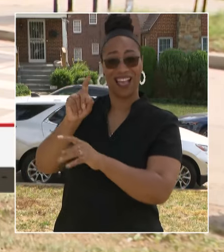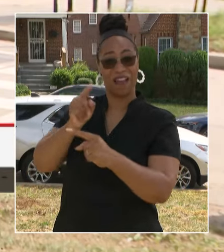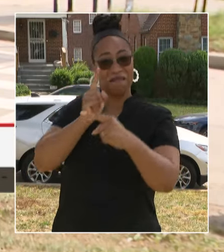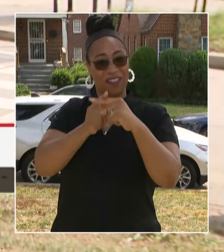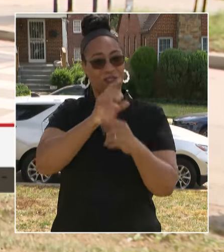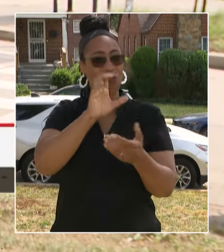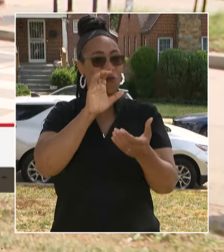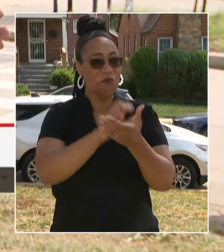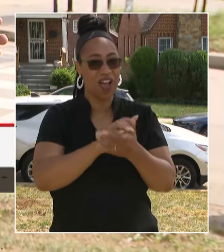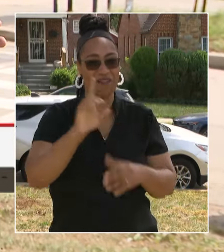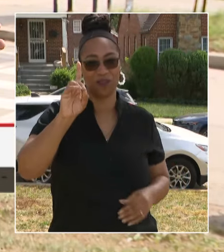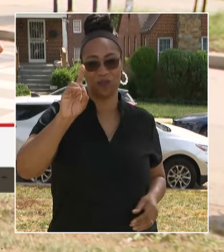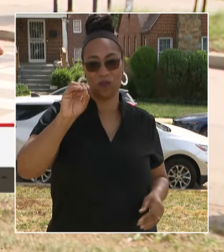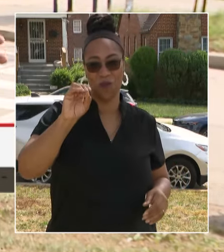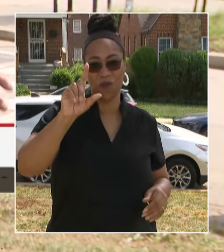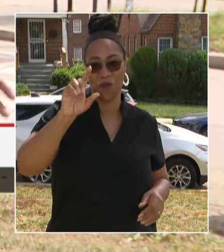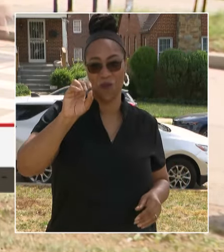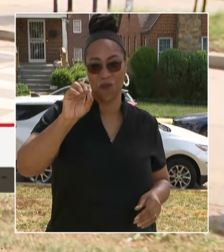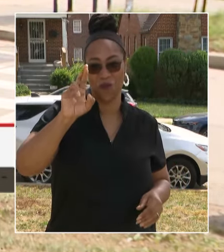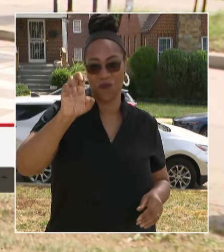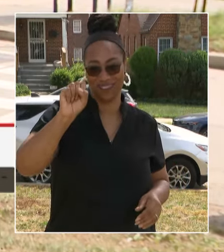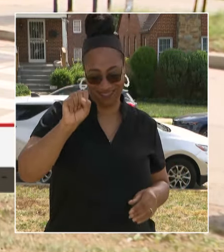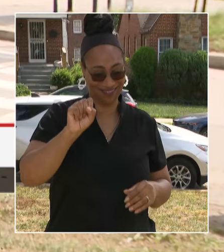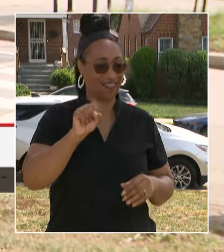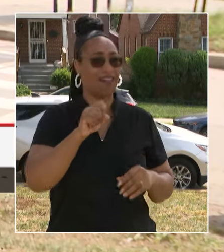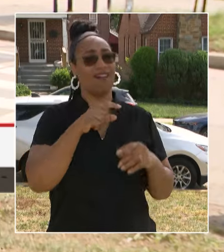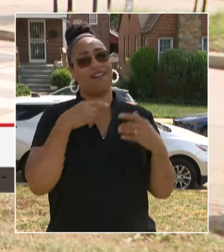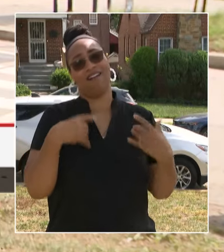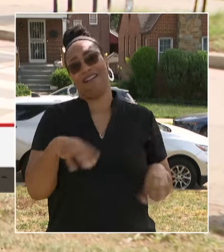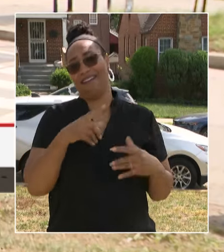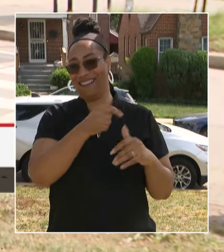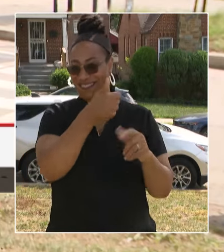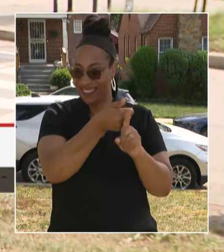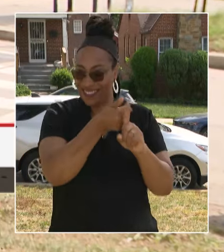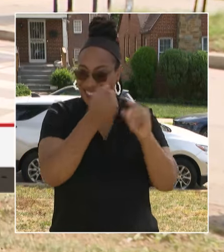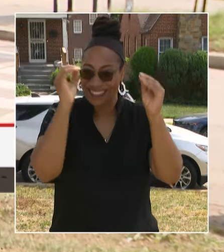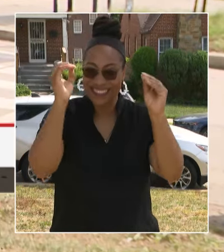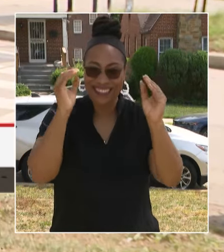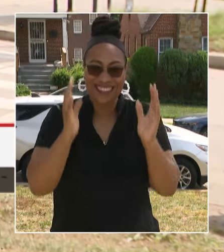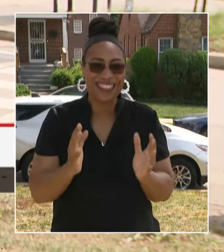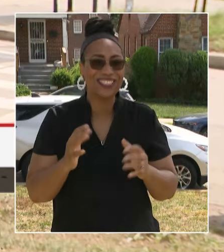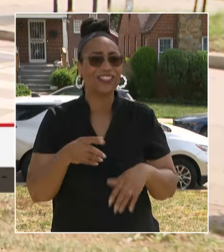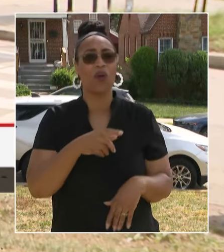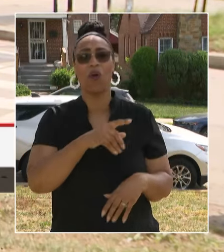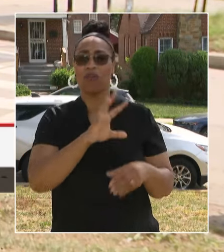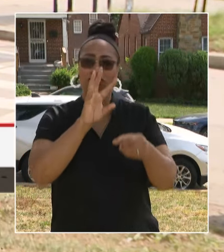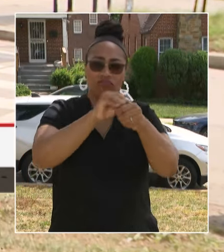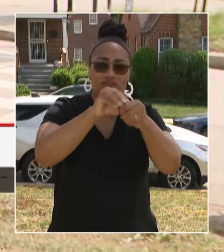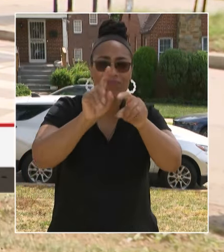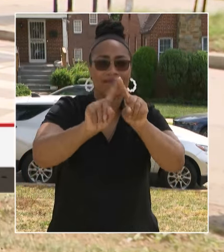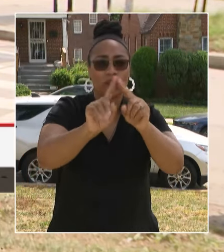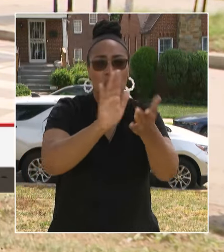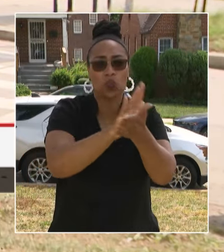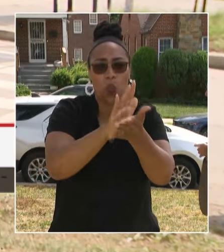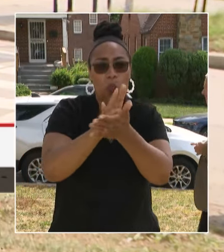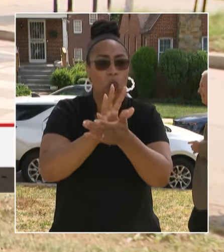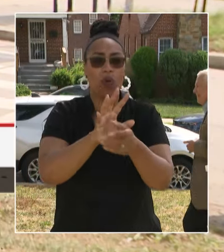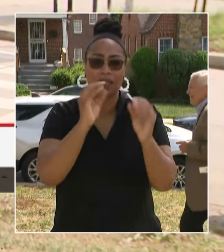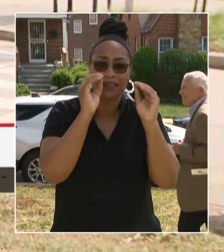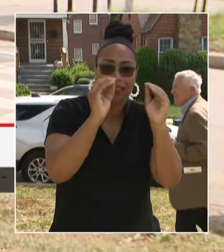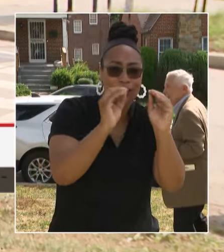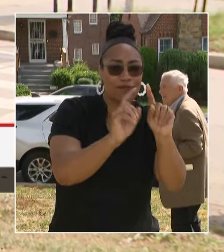she taught in, I believe, in Prince George's County, taught here at Nanny Helen Burroughs, and she was also an adjunct professor at the University